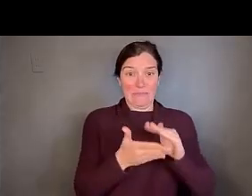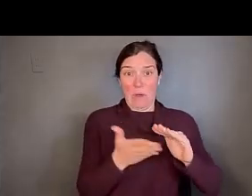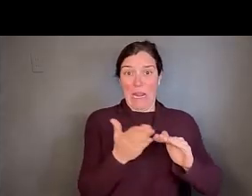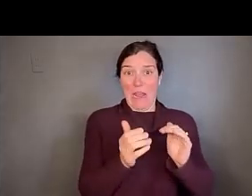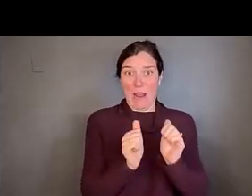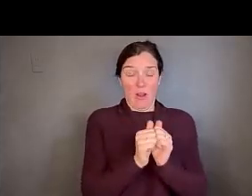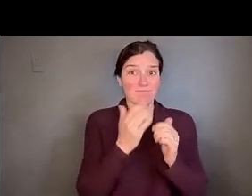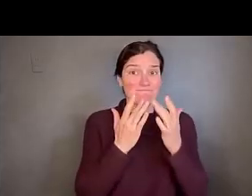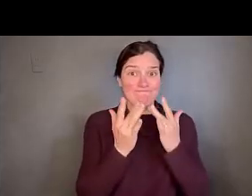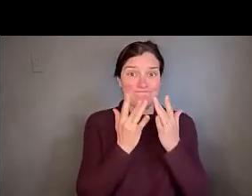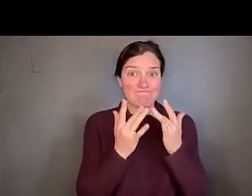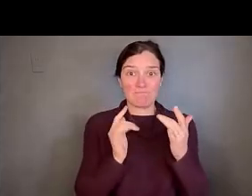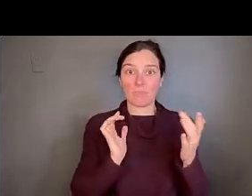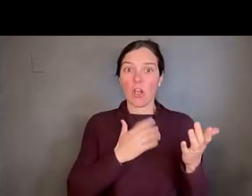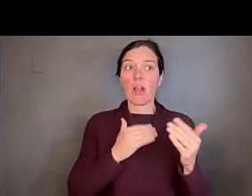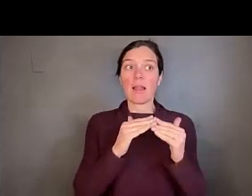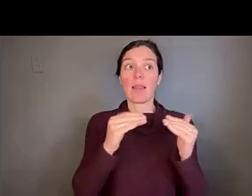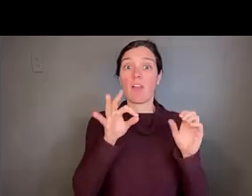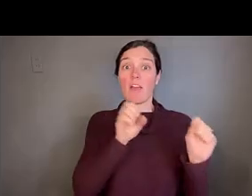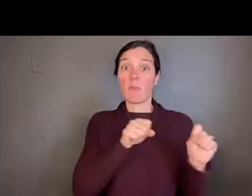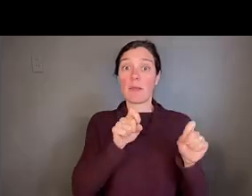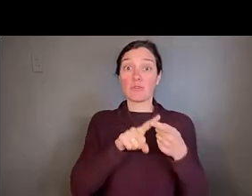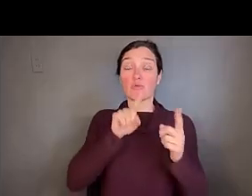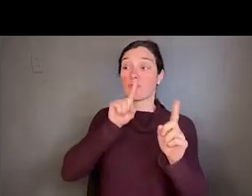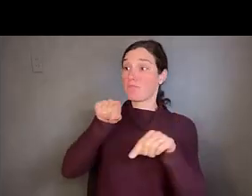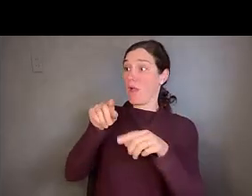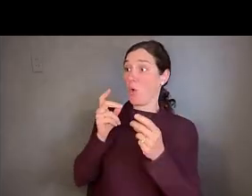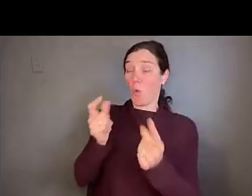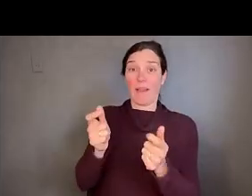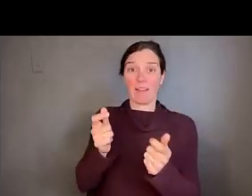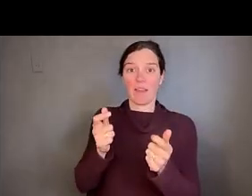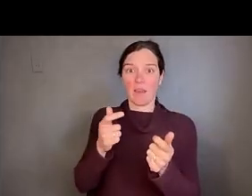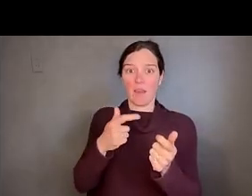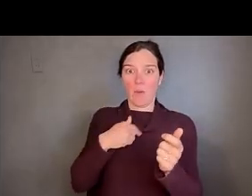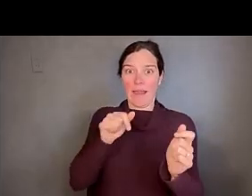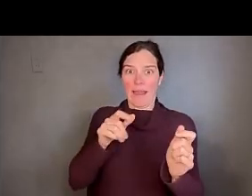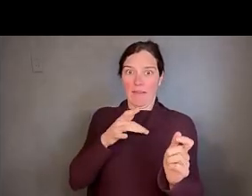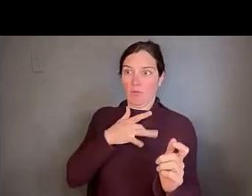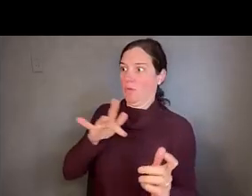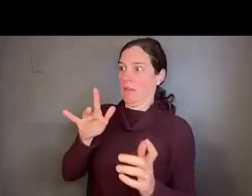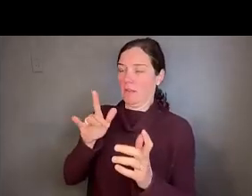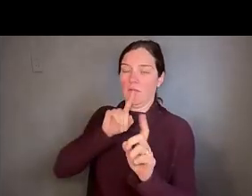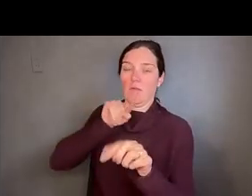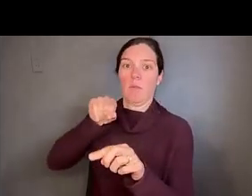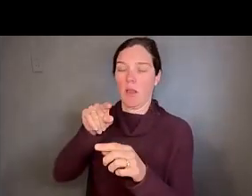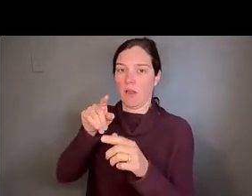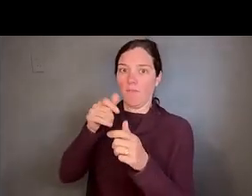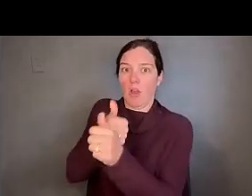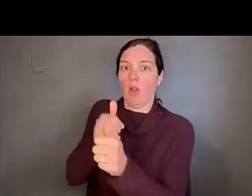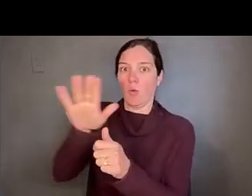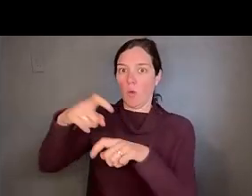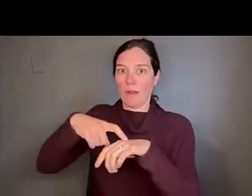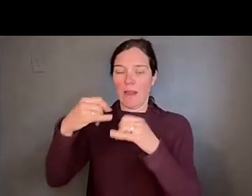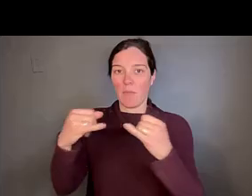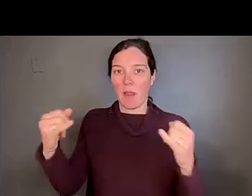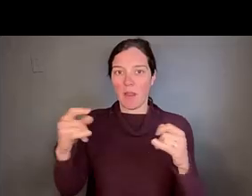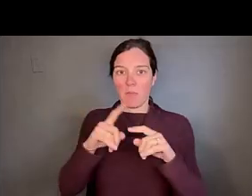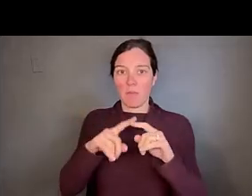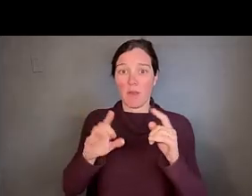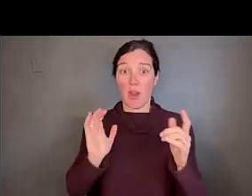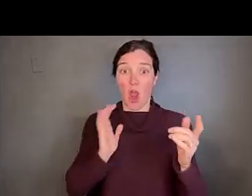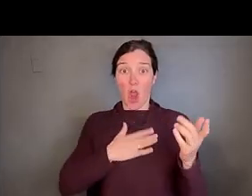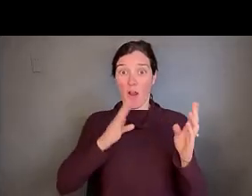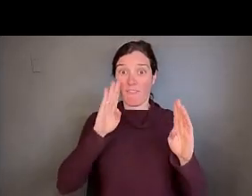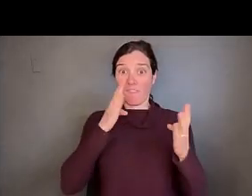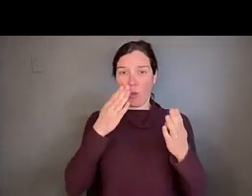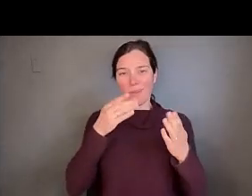of ability to respond quickly. And we have to be sensitive to those needs. So, because our focus is, and I think